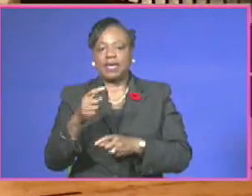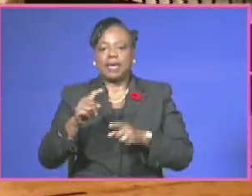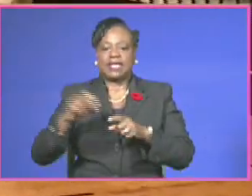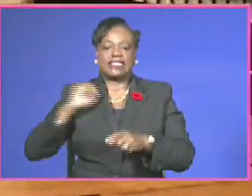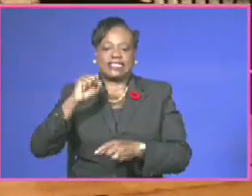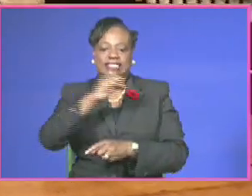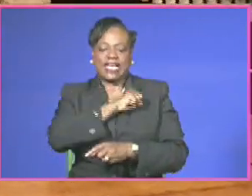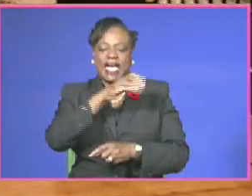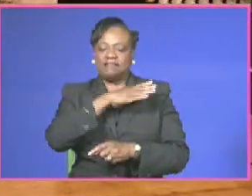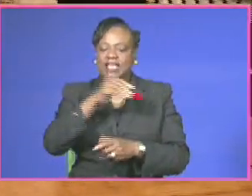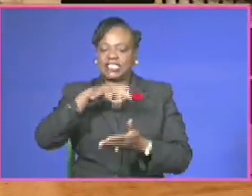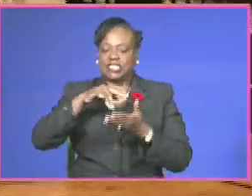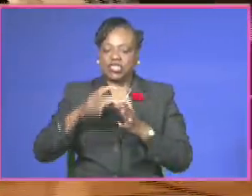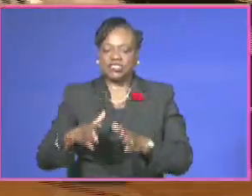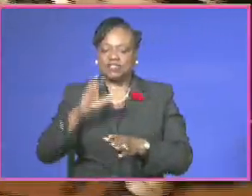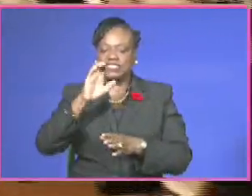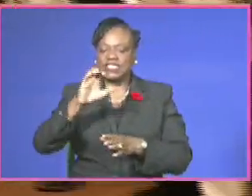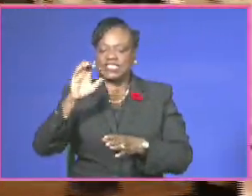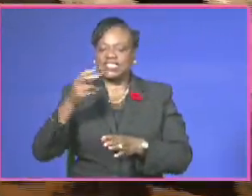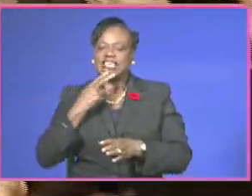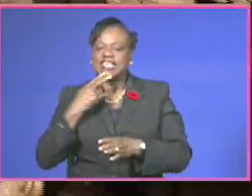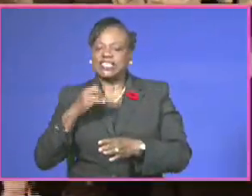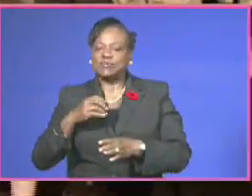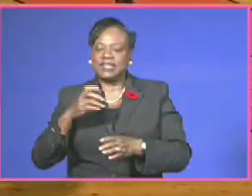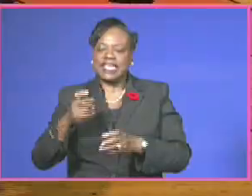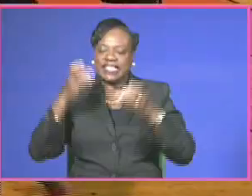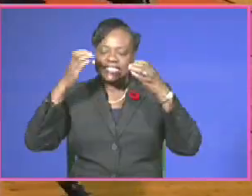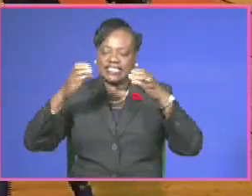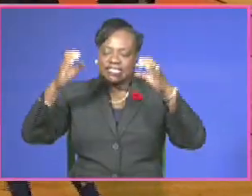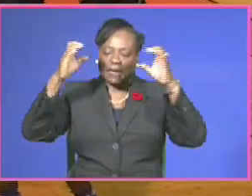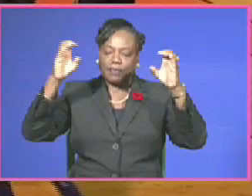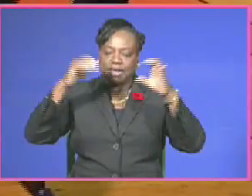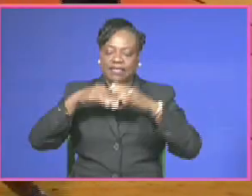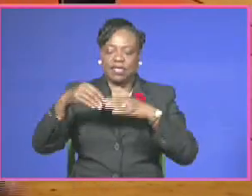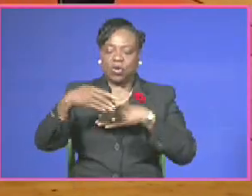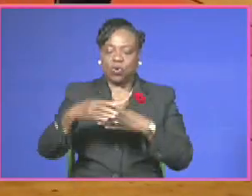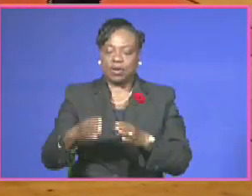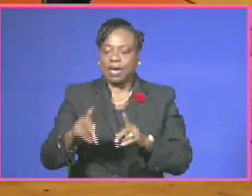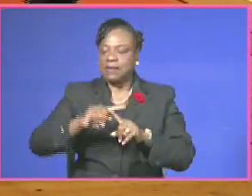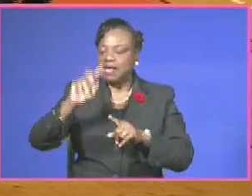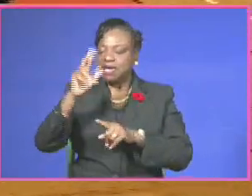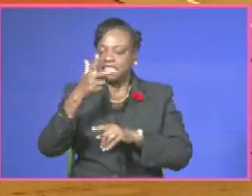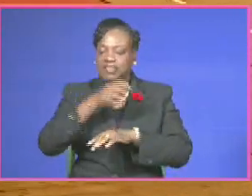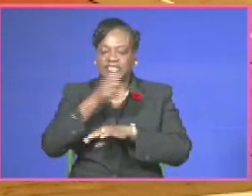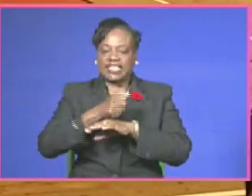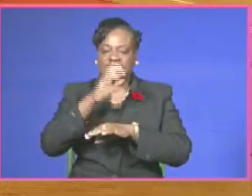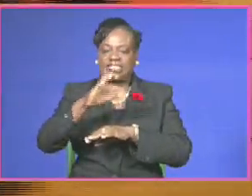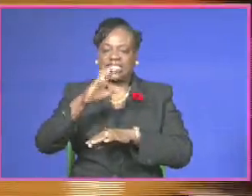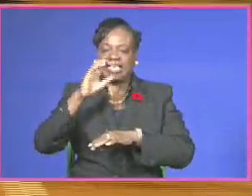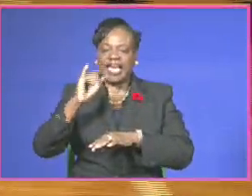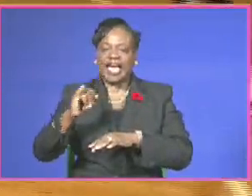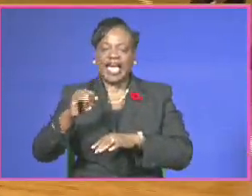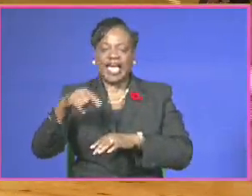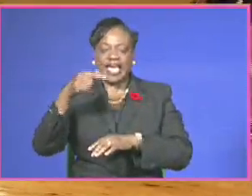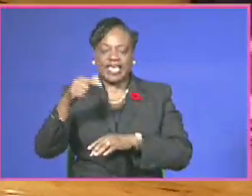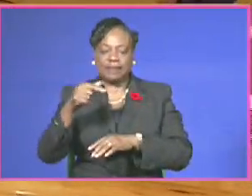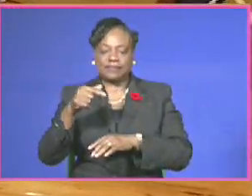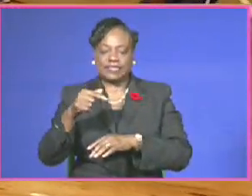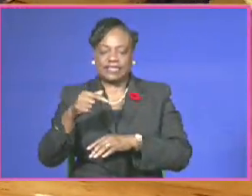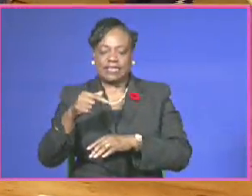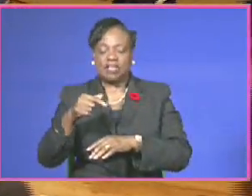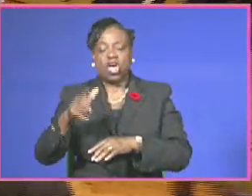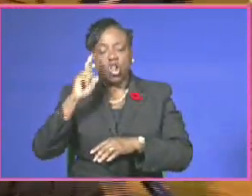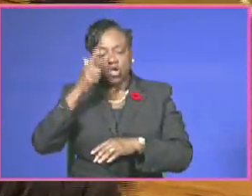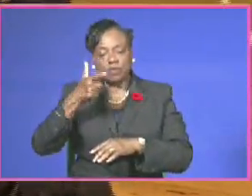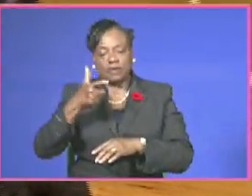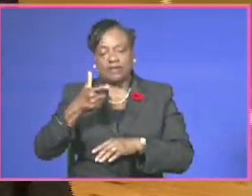and students of CC Sweeting celebrating in the corner. But in the third set, CI Gibson, they really looked like they was going to